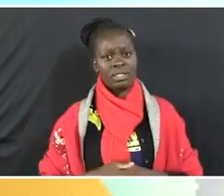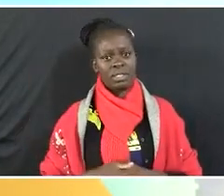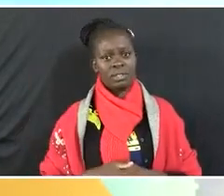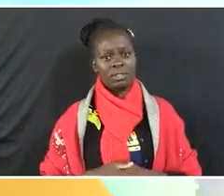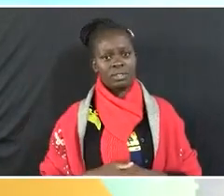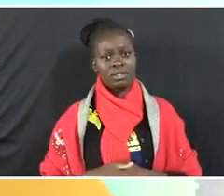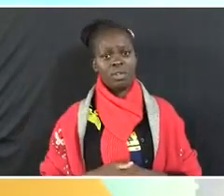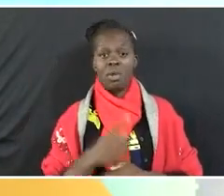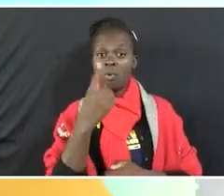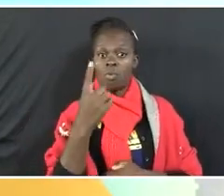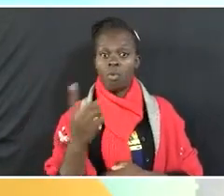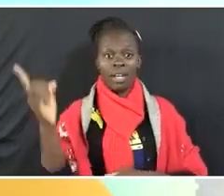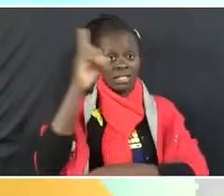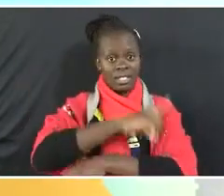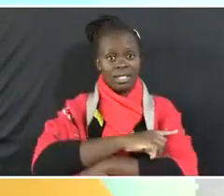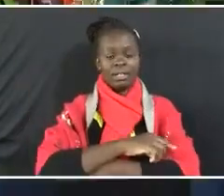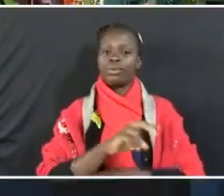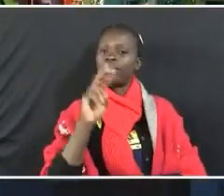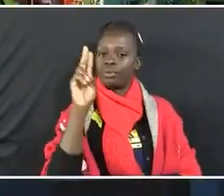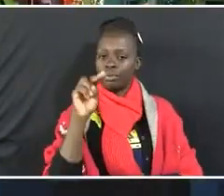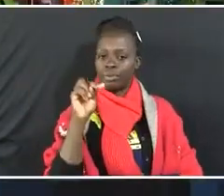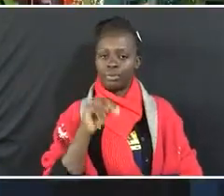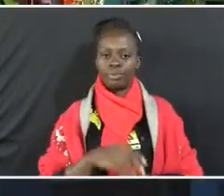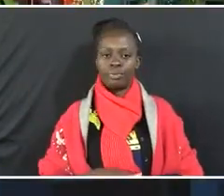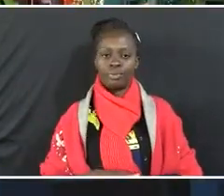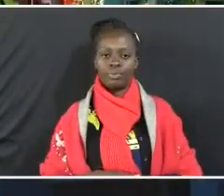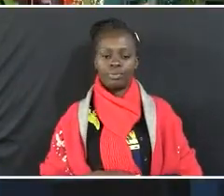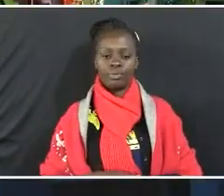high points we don't want. We will not even read them.